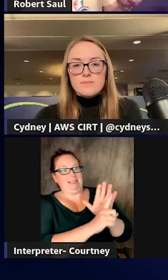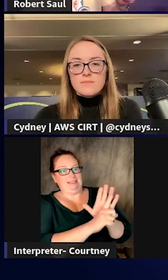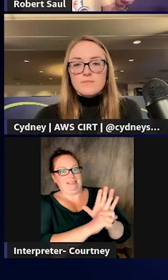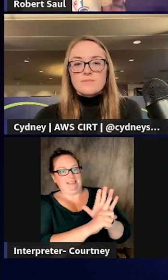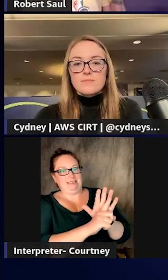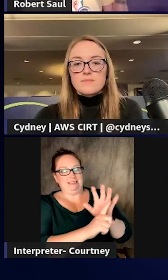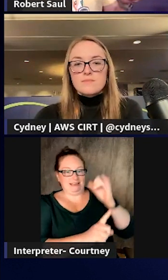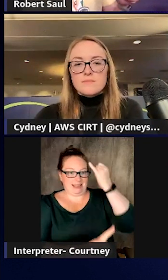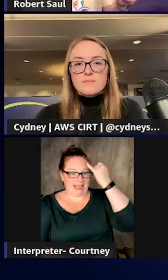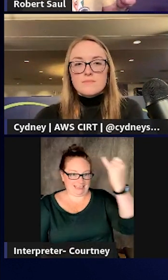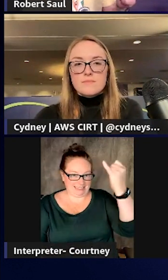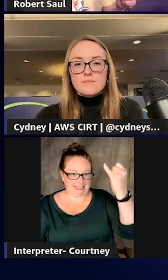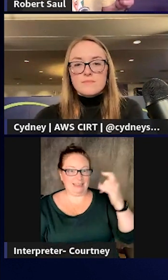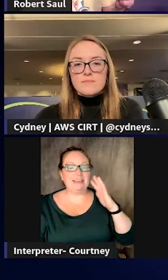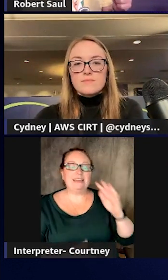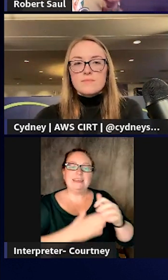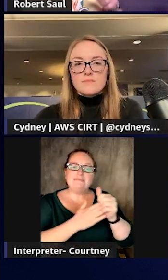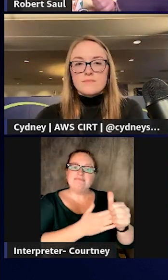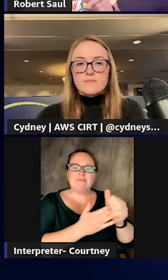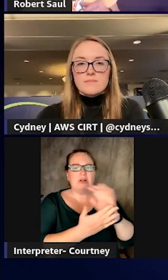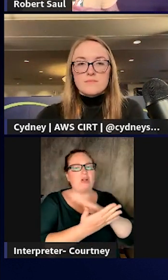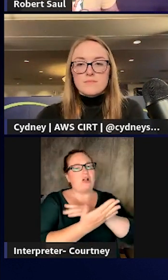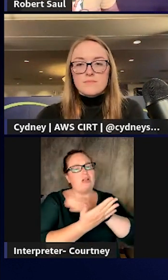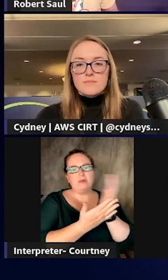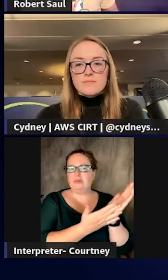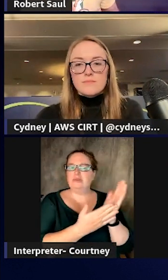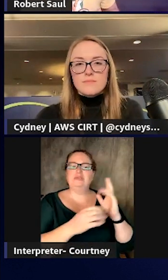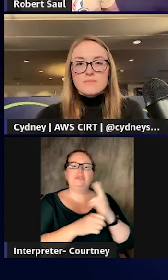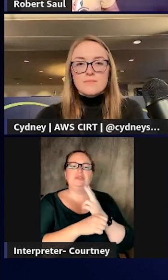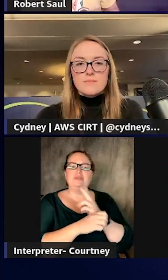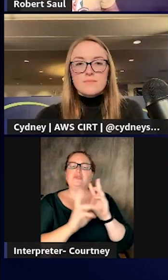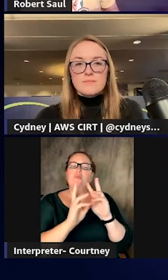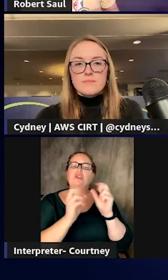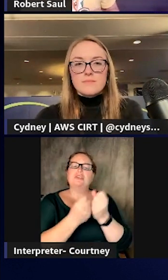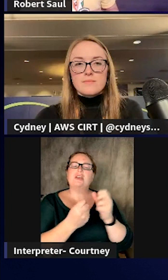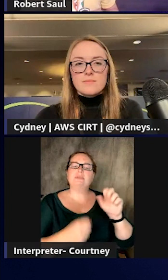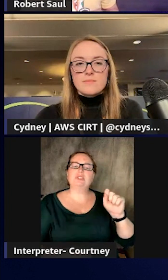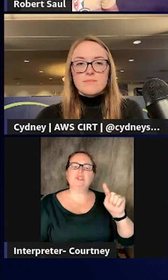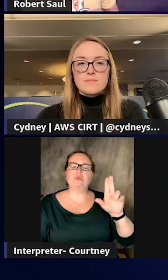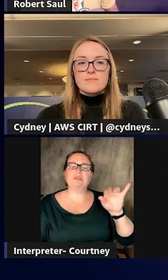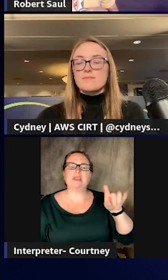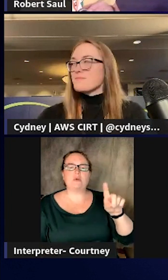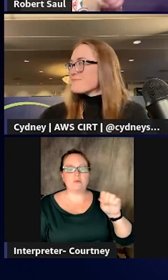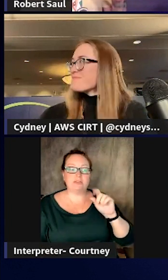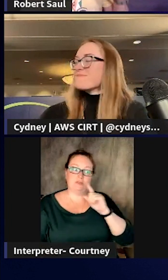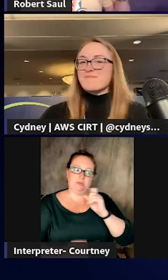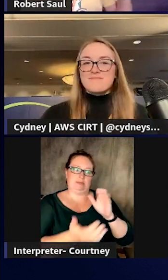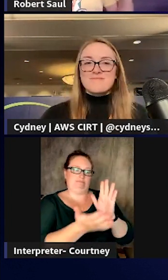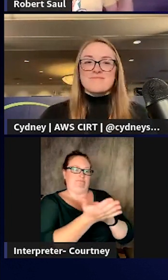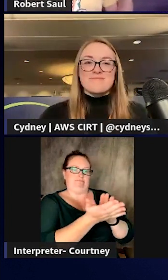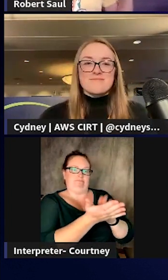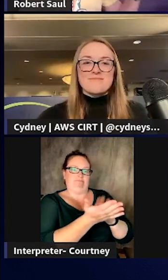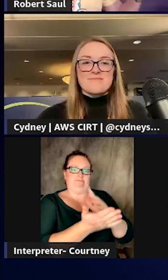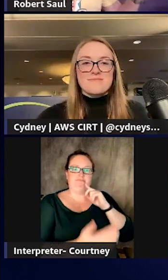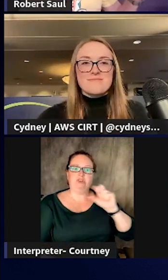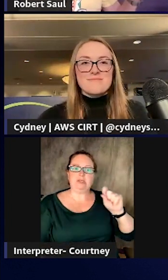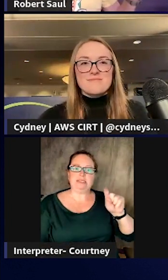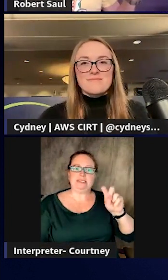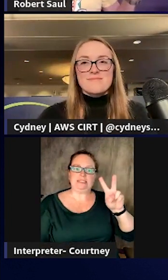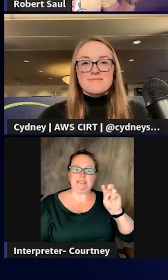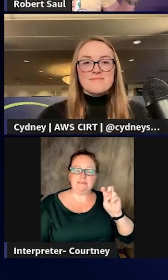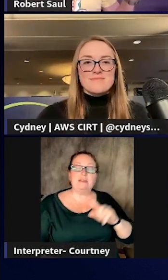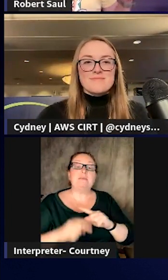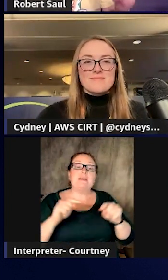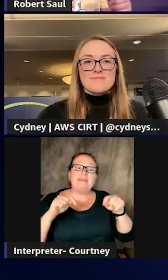his idea. He drove this all the way through to use Workshop Studio. So hats off to him for doing it. But this